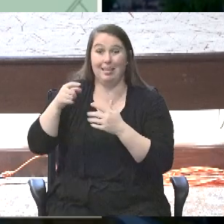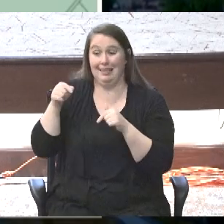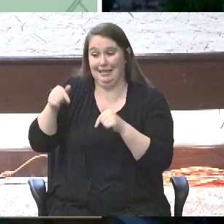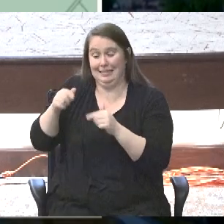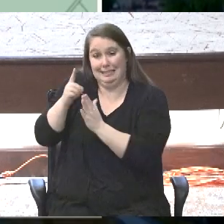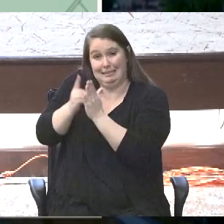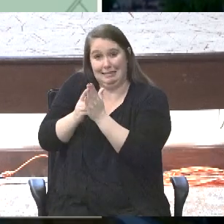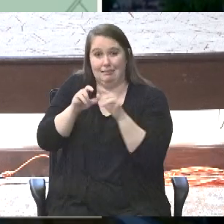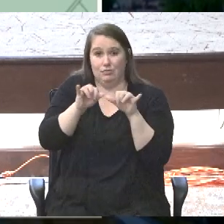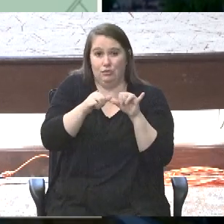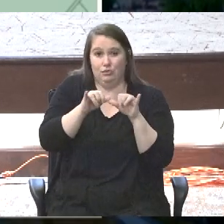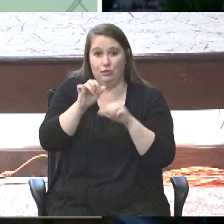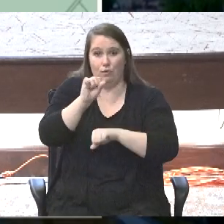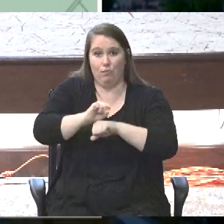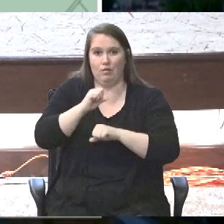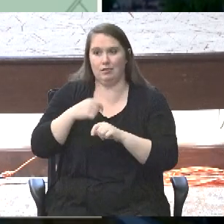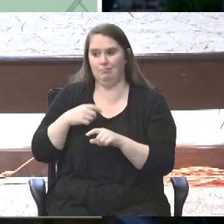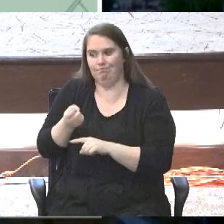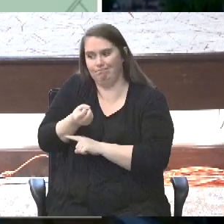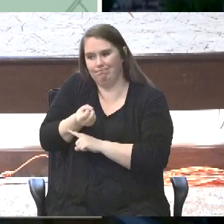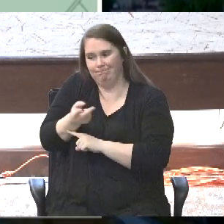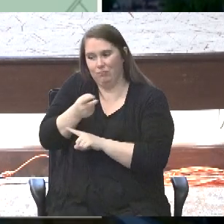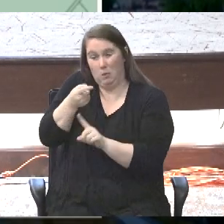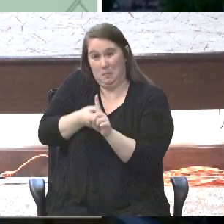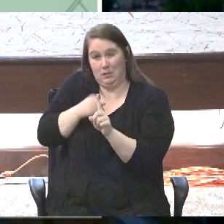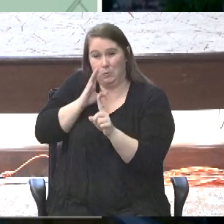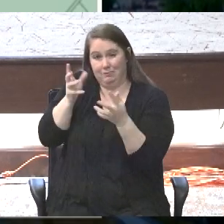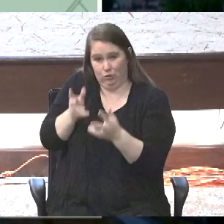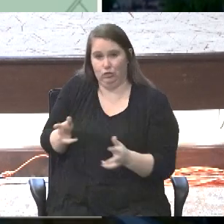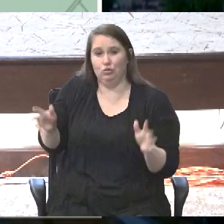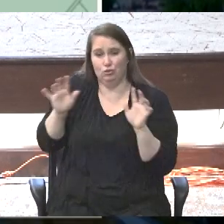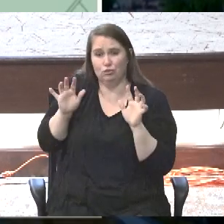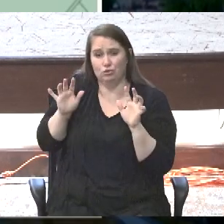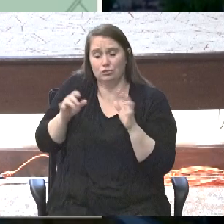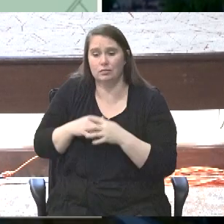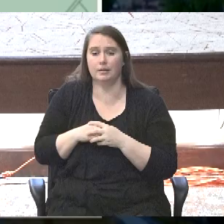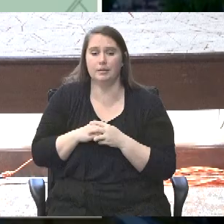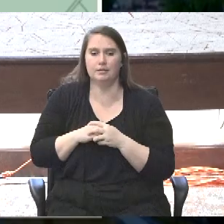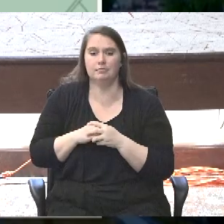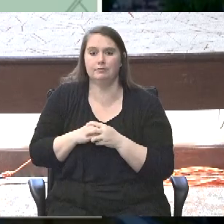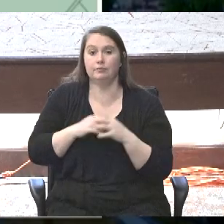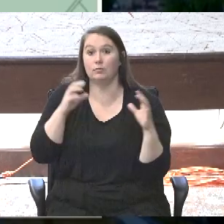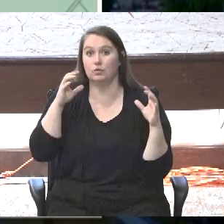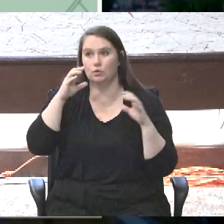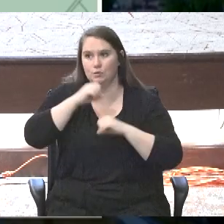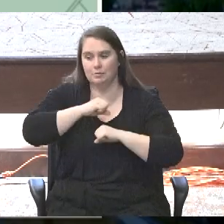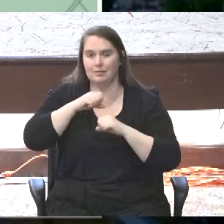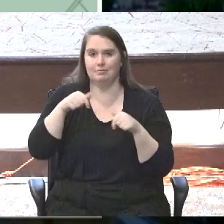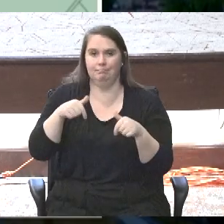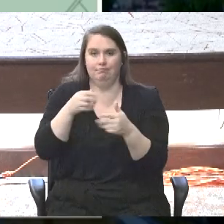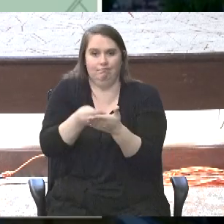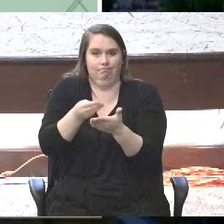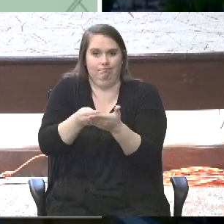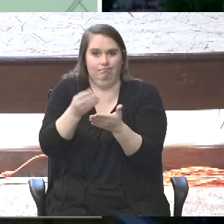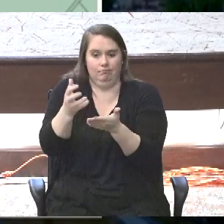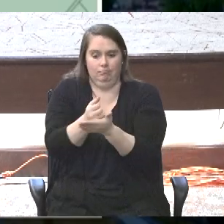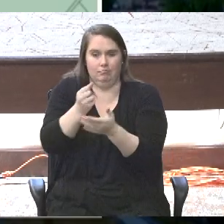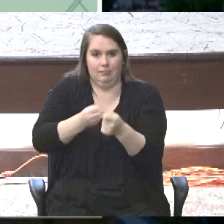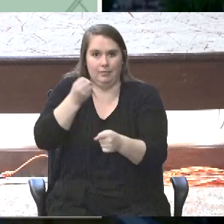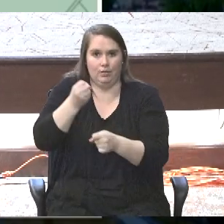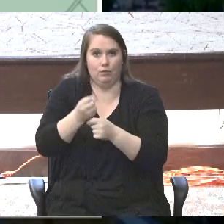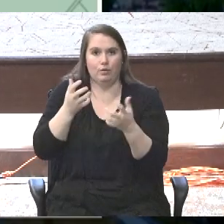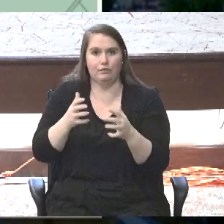work that should be complete over the next couple of months. And assuming we get our fiscal year